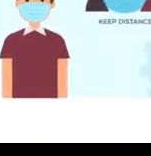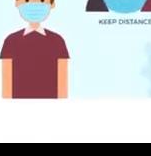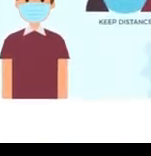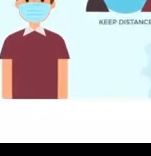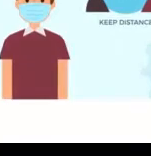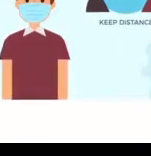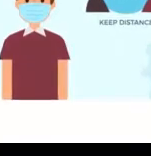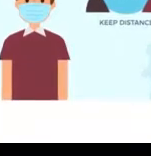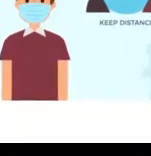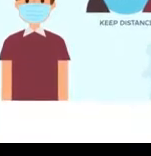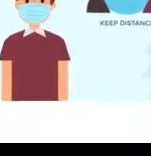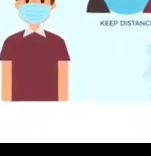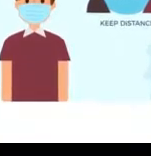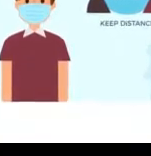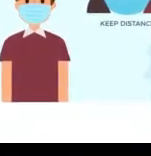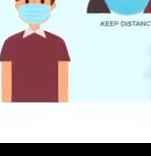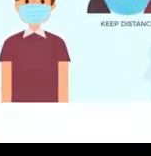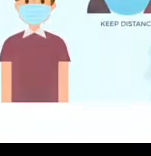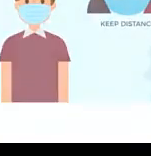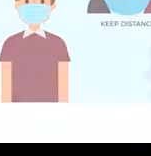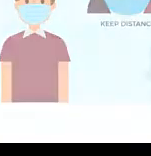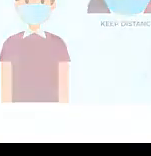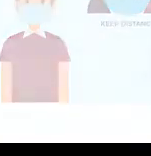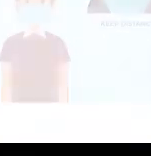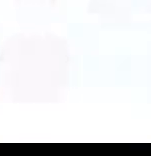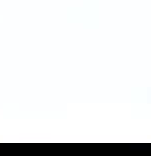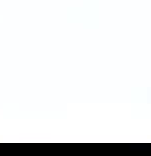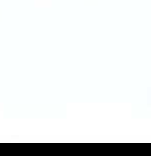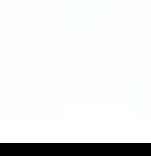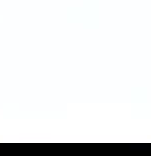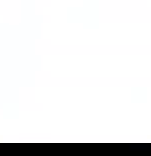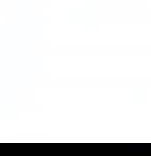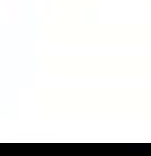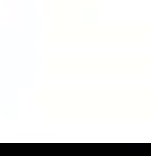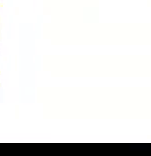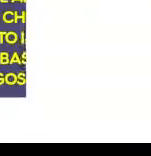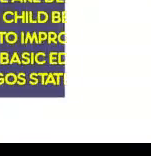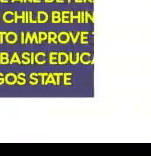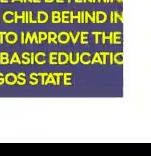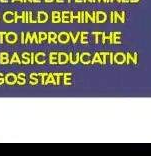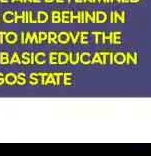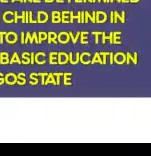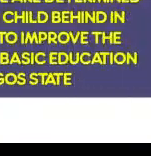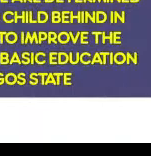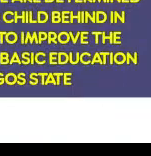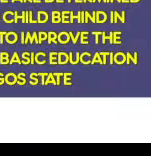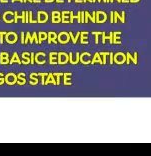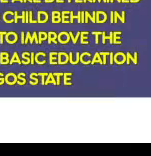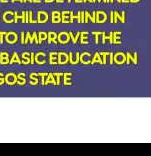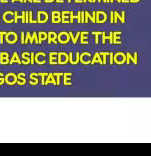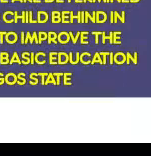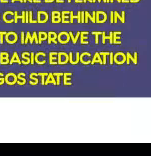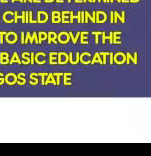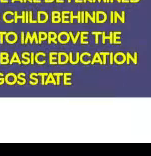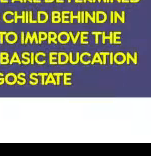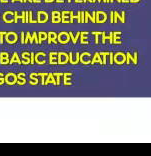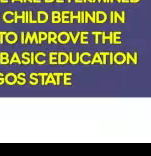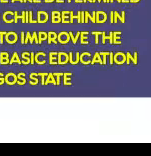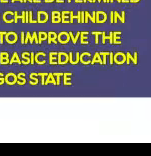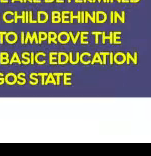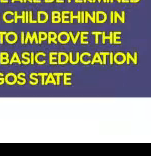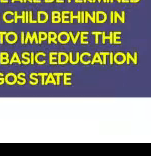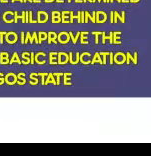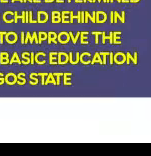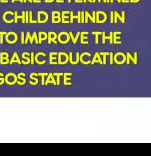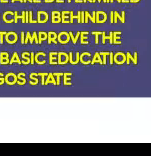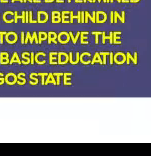safety guidelines as stipulated by the government. At LASUBEB, we are determined to leave no child behind in our